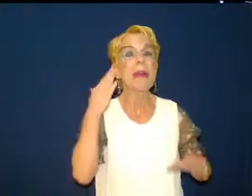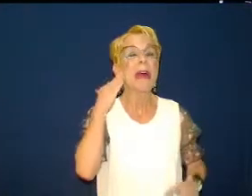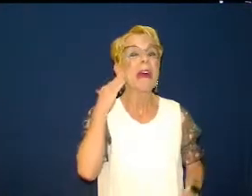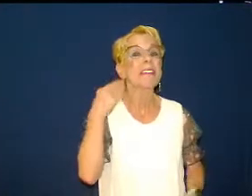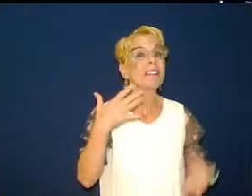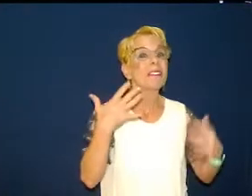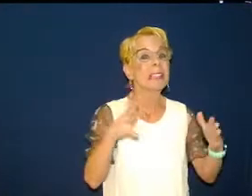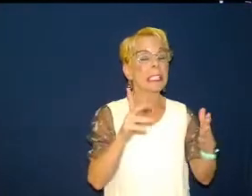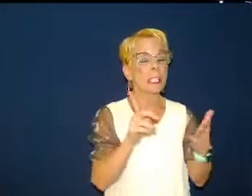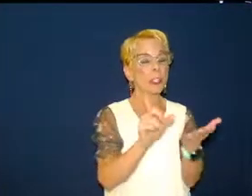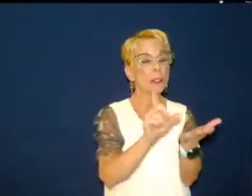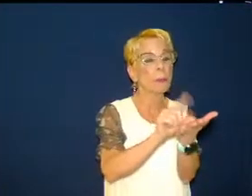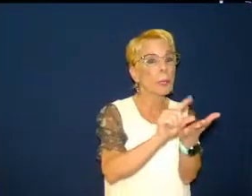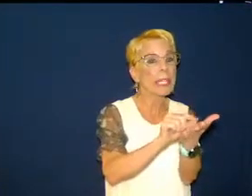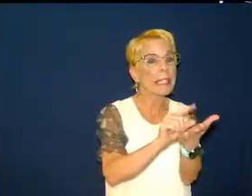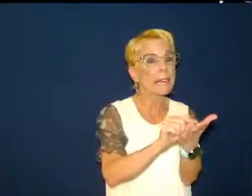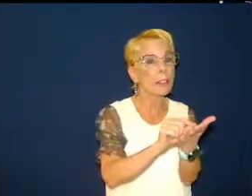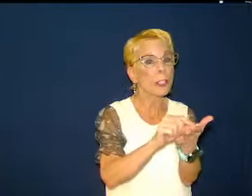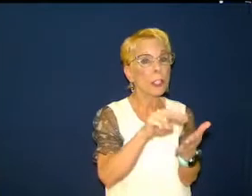so